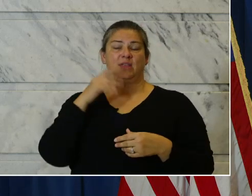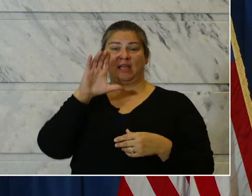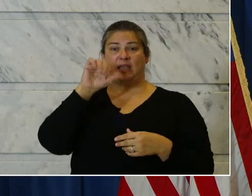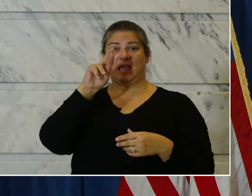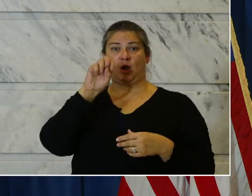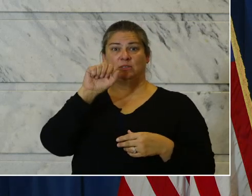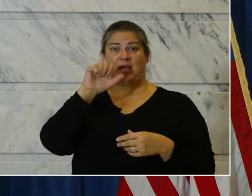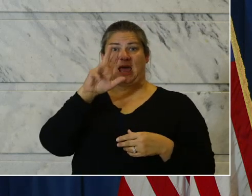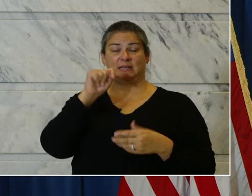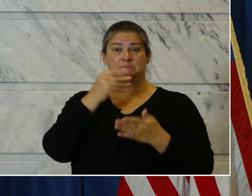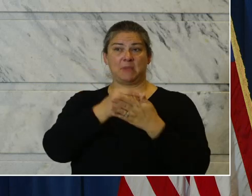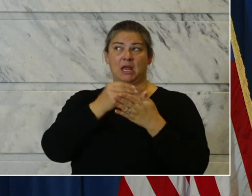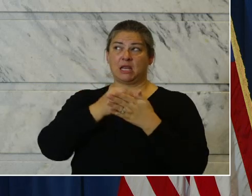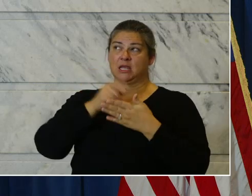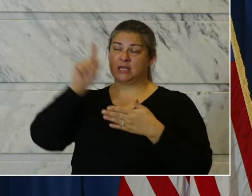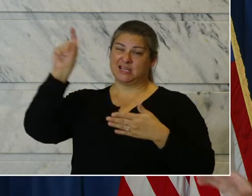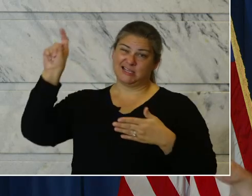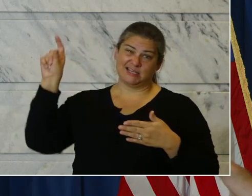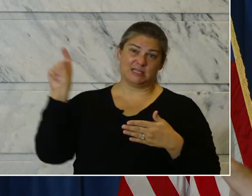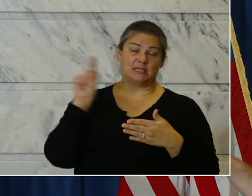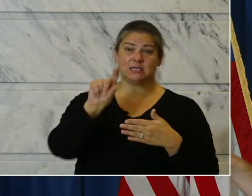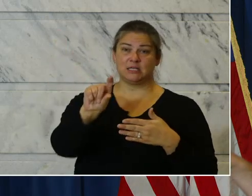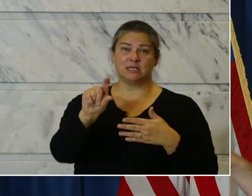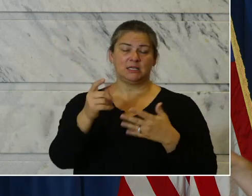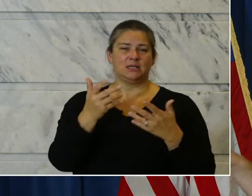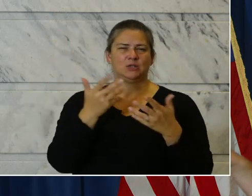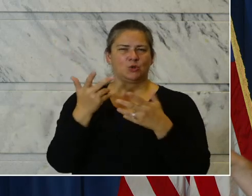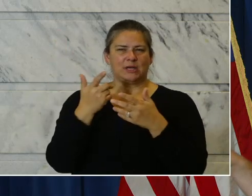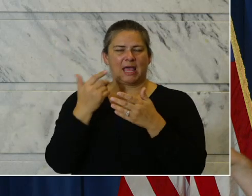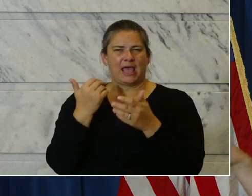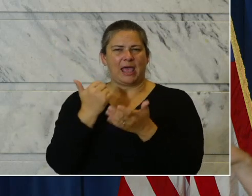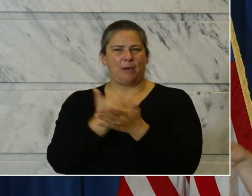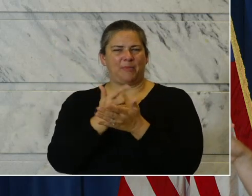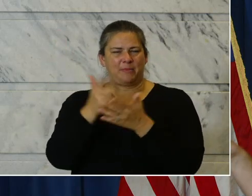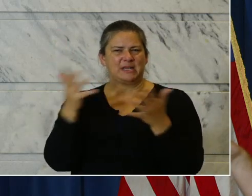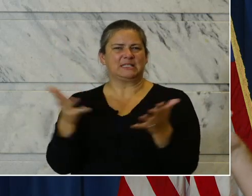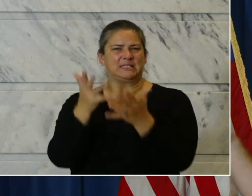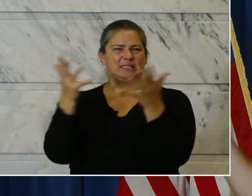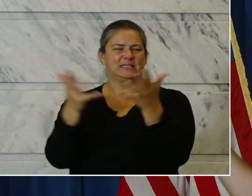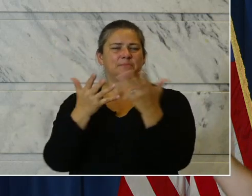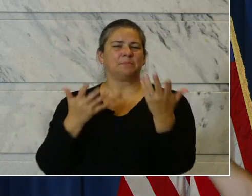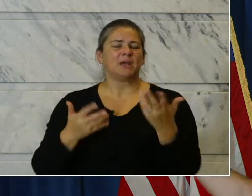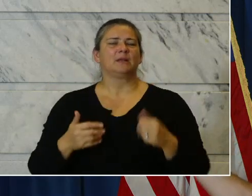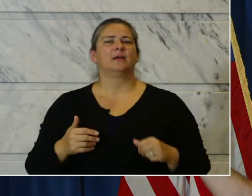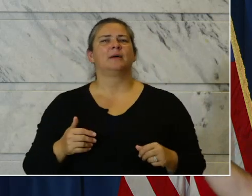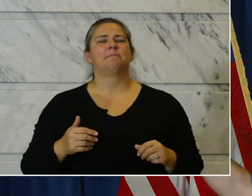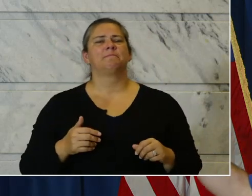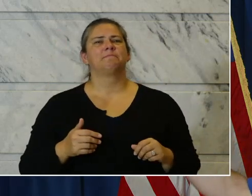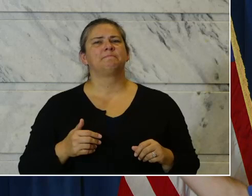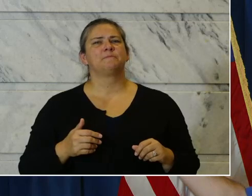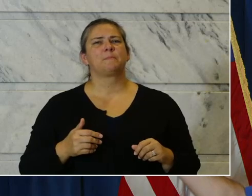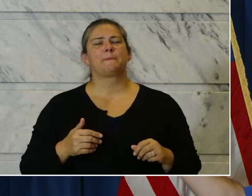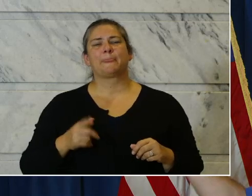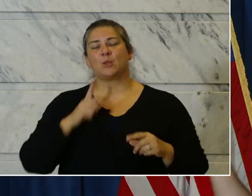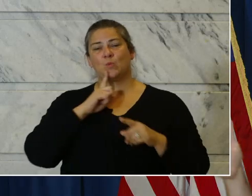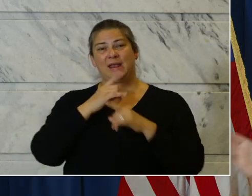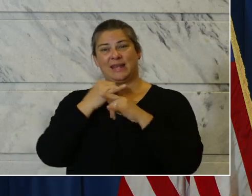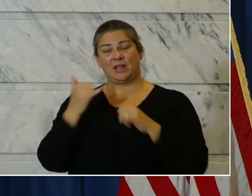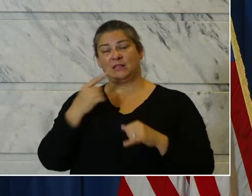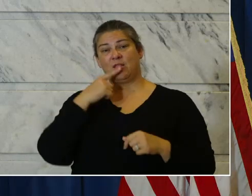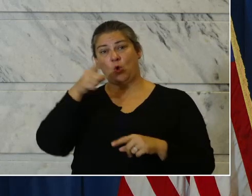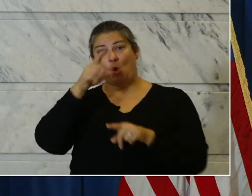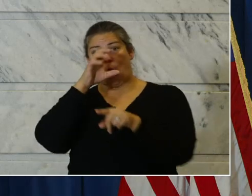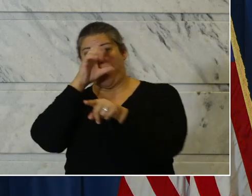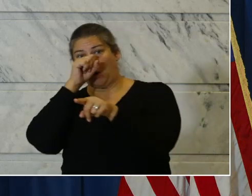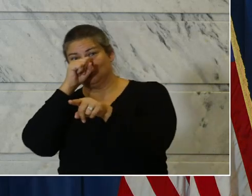funding with that. And listen, it's by saying they would be in the orange right now instead of the red, what it means